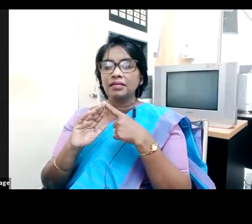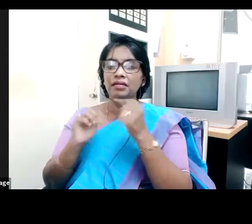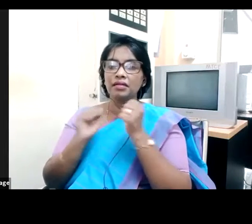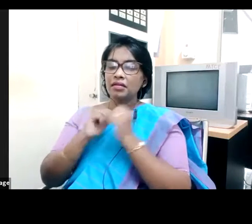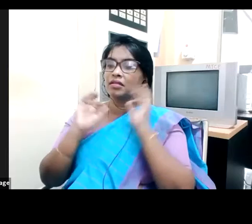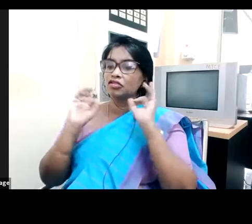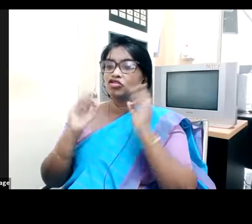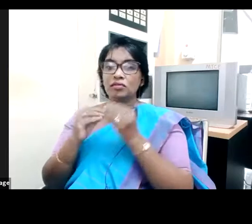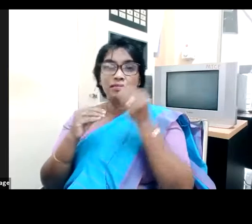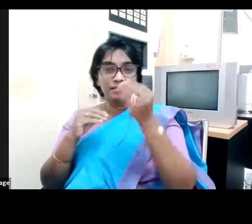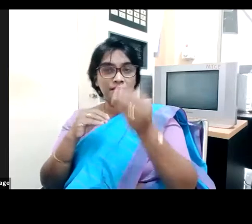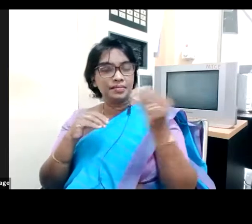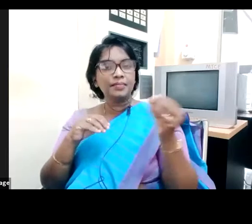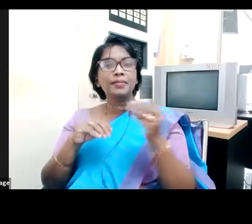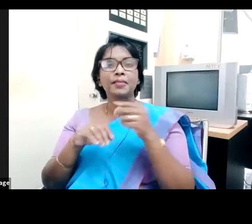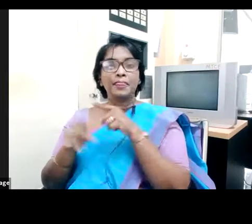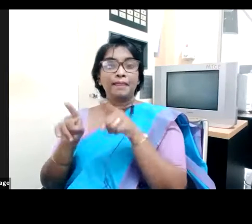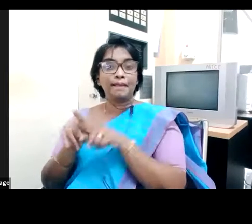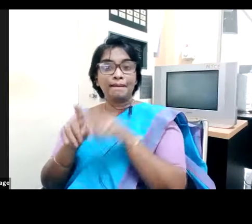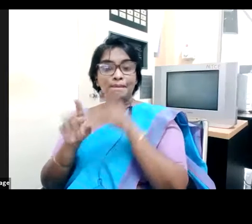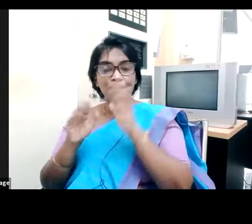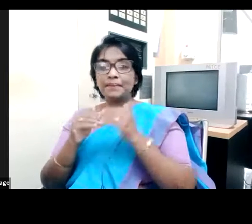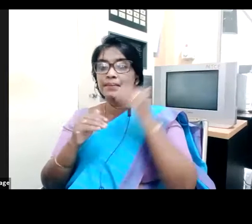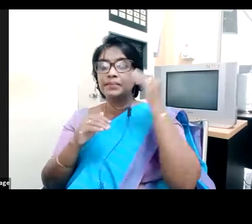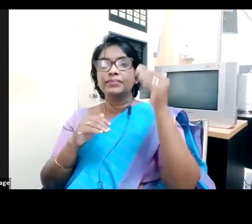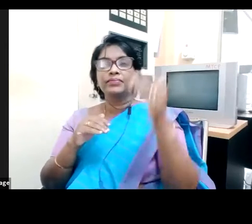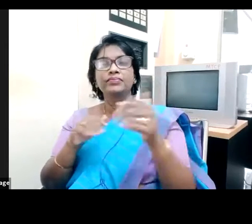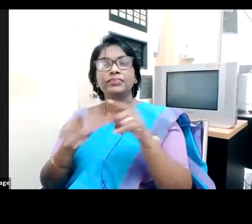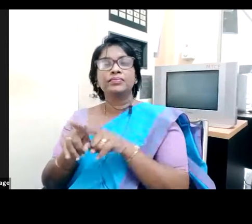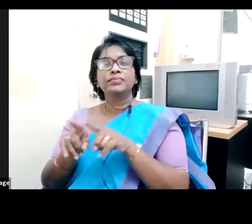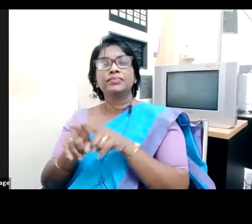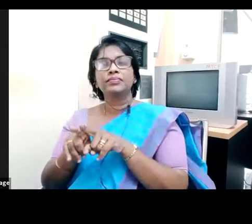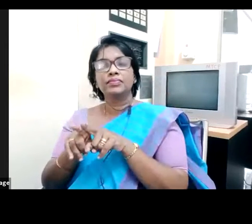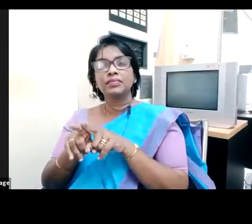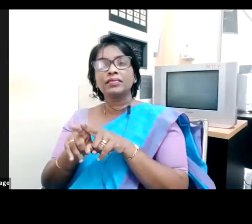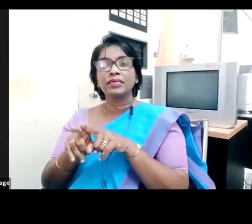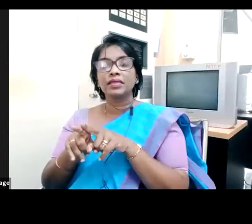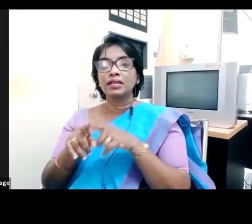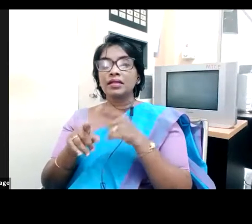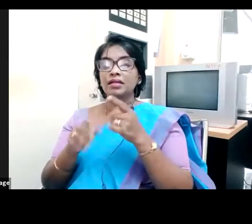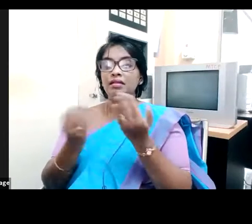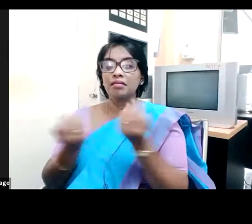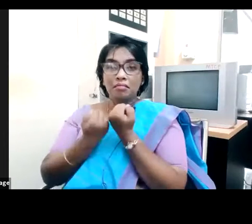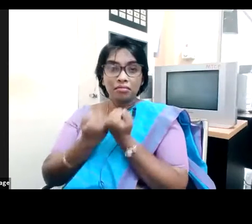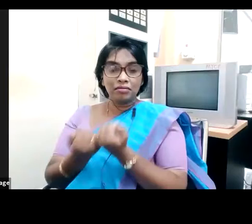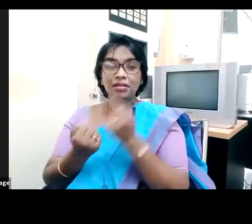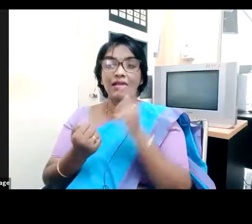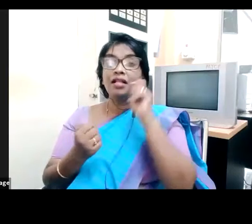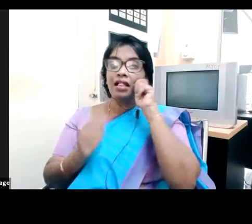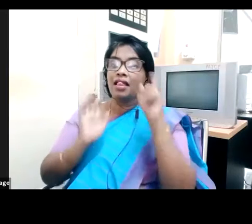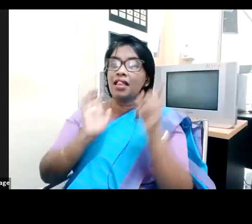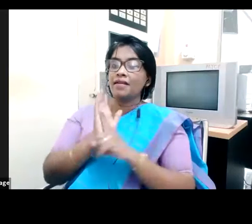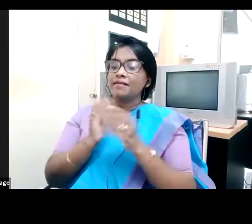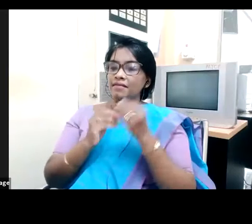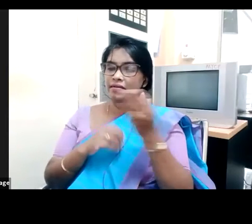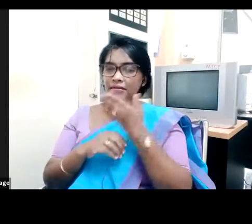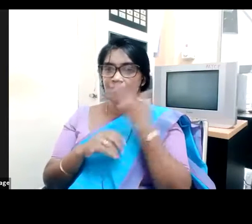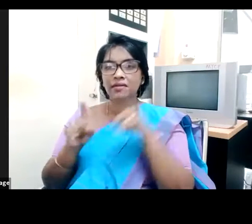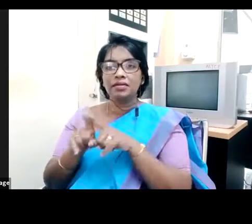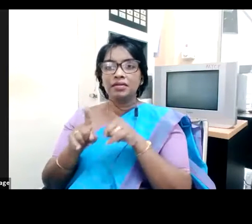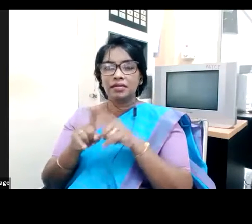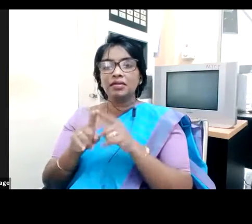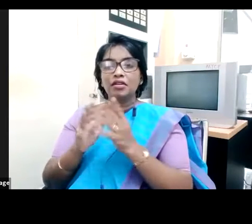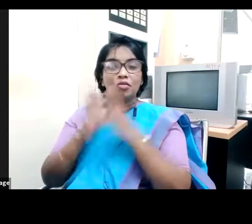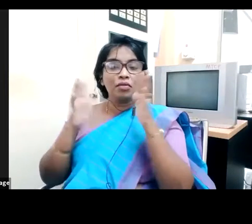come into being. Now that is in terms of work, but I think the bigger challenge will come from